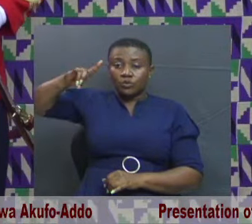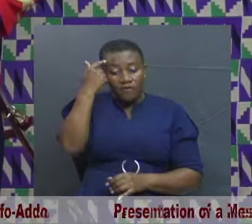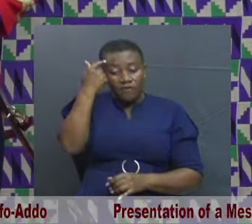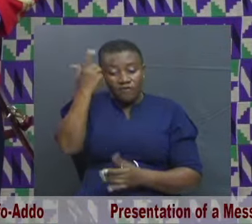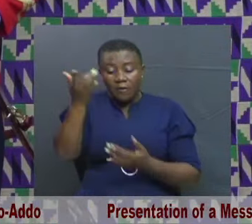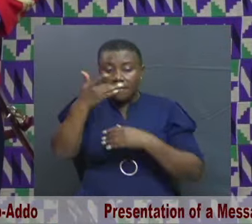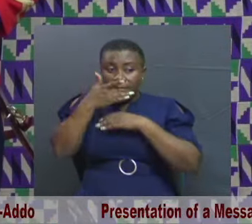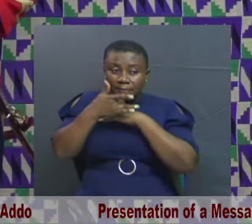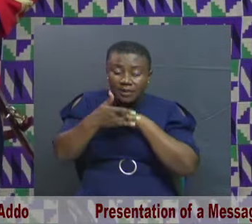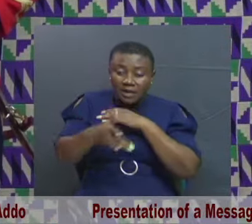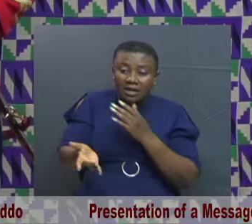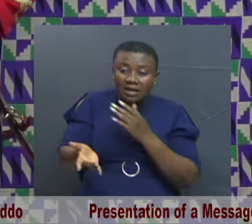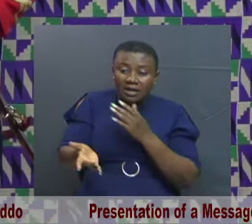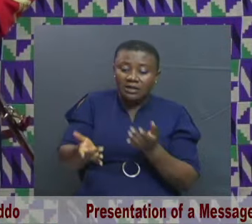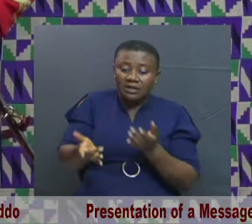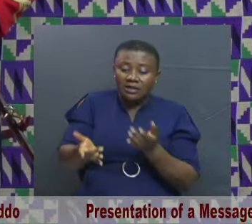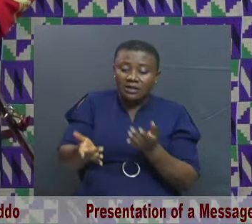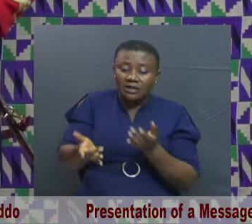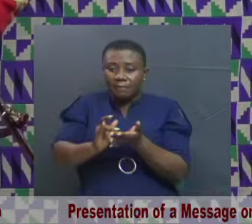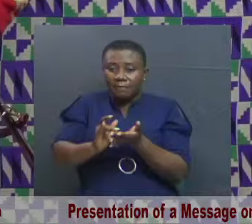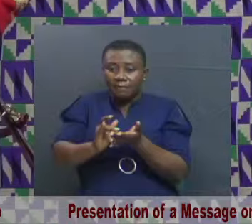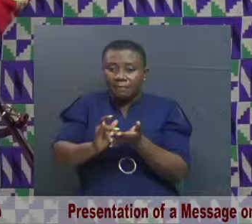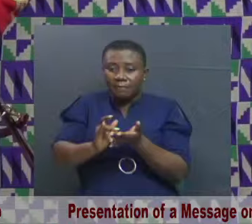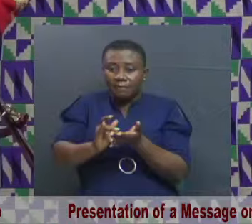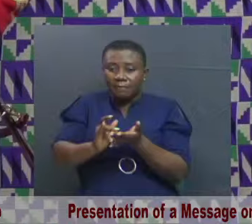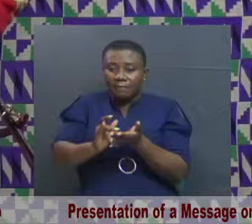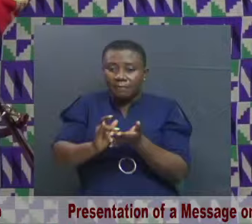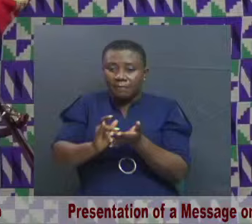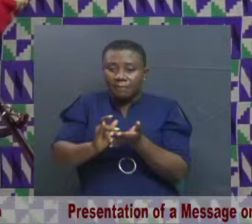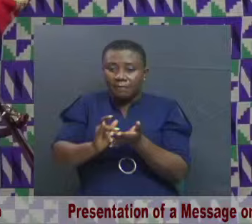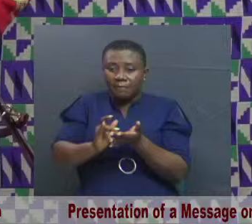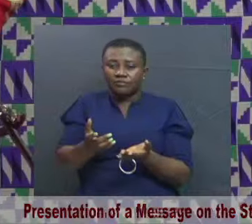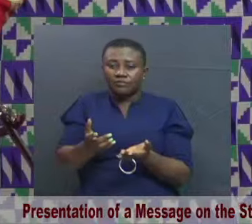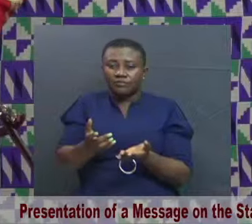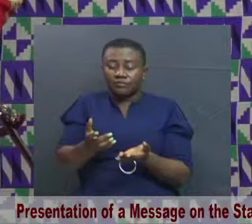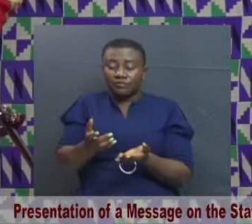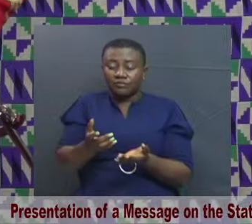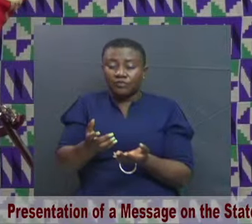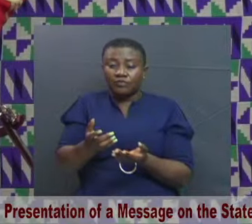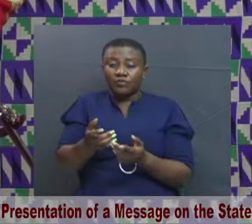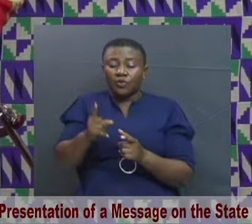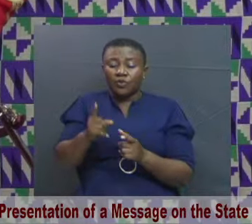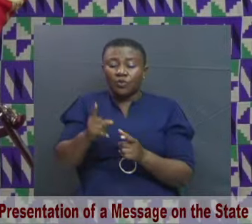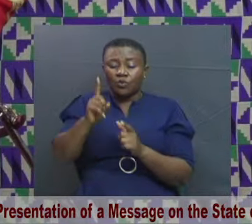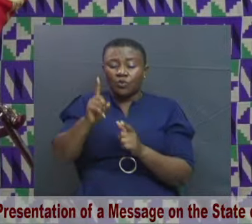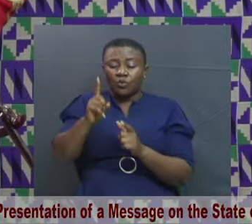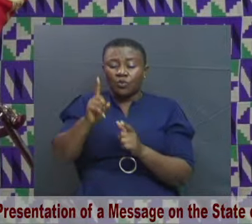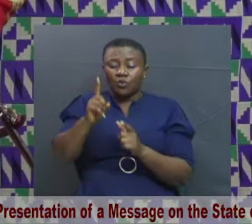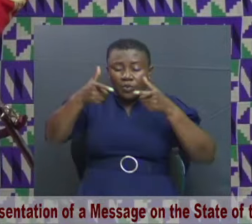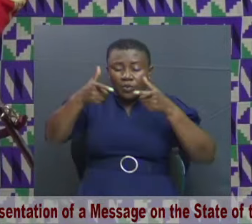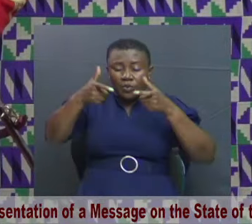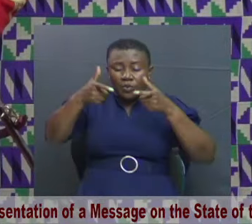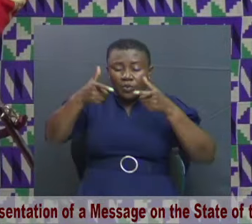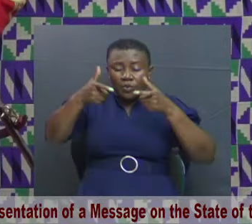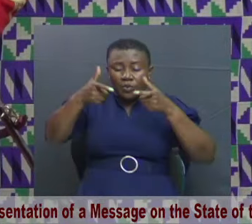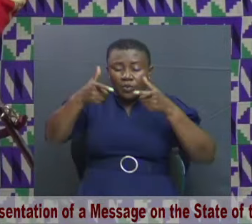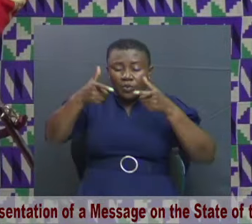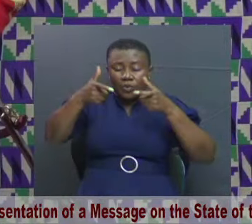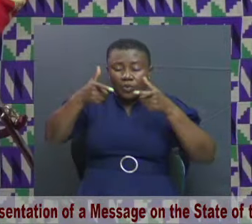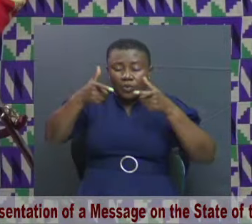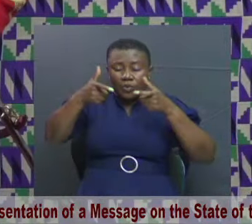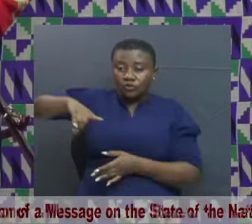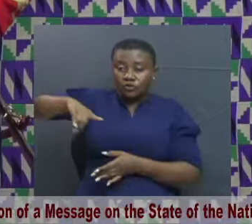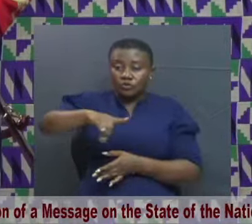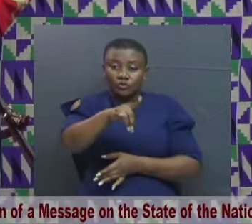vaccines and and Ghana Curr runs the world's largest medical drone delivery